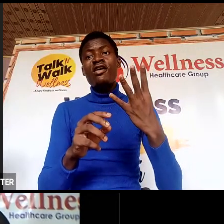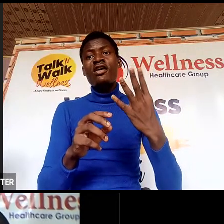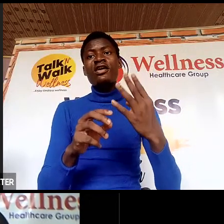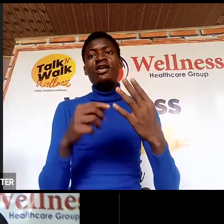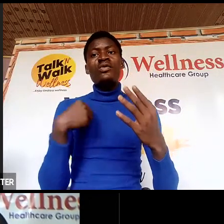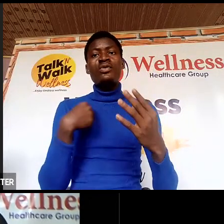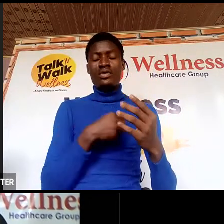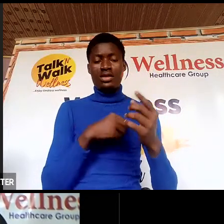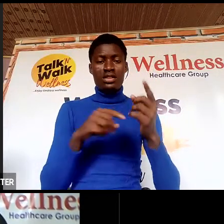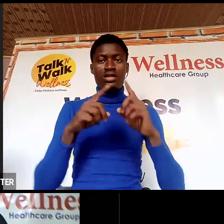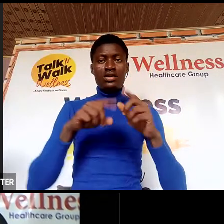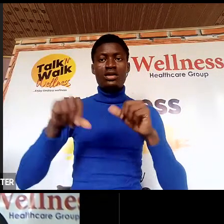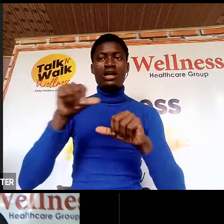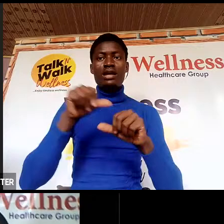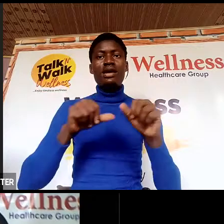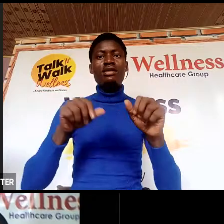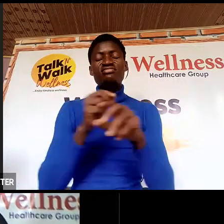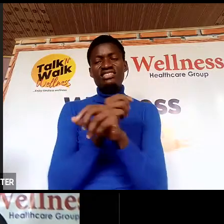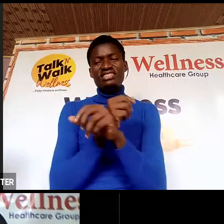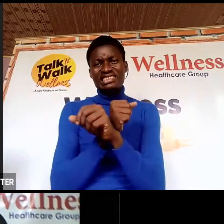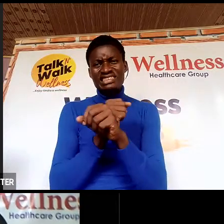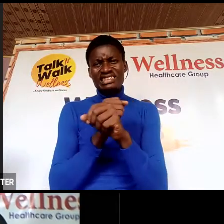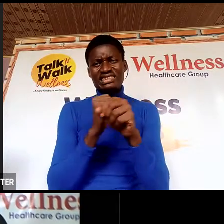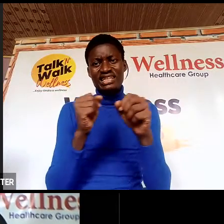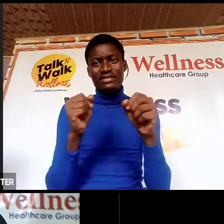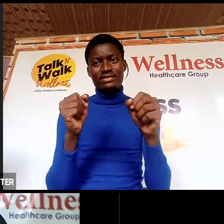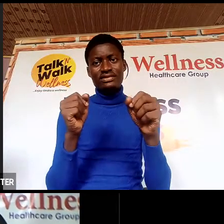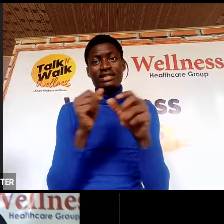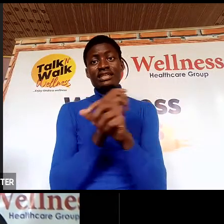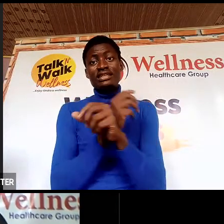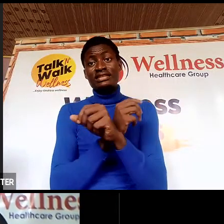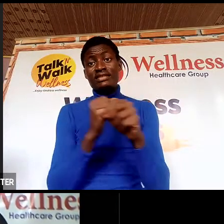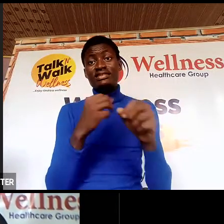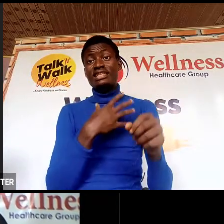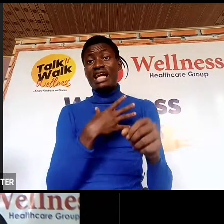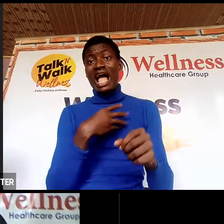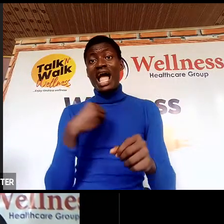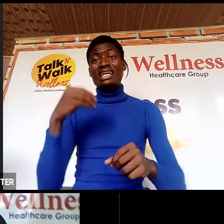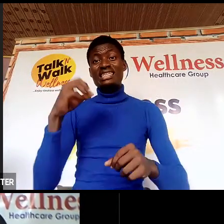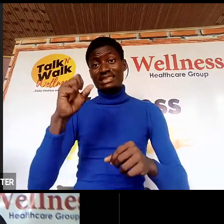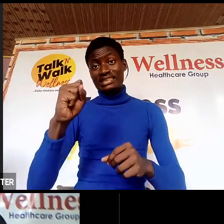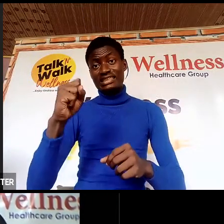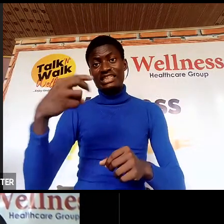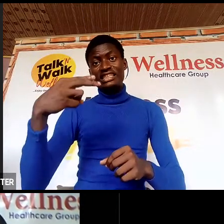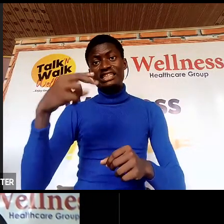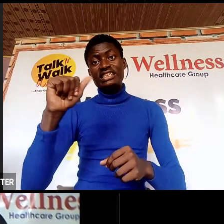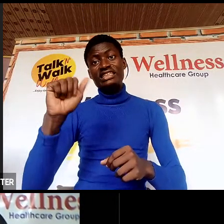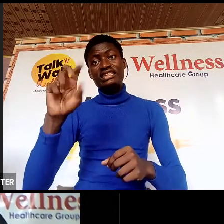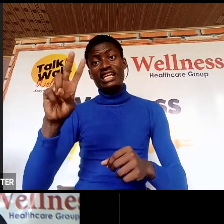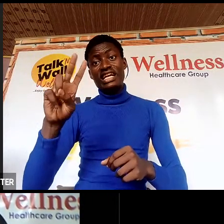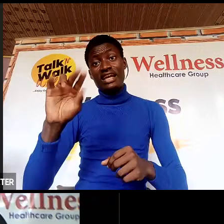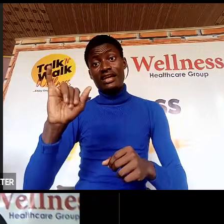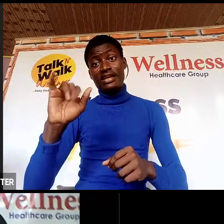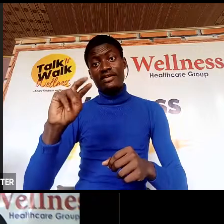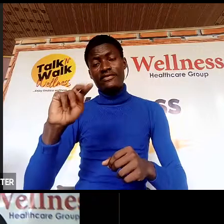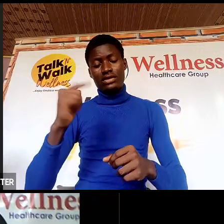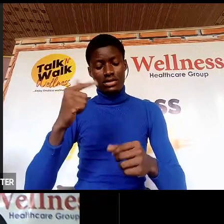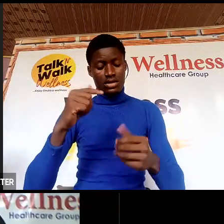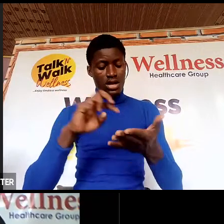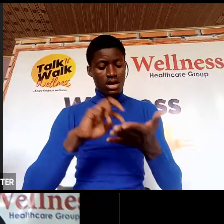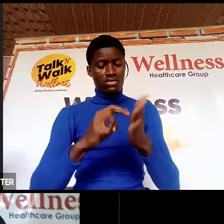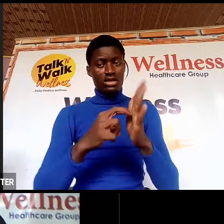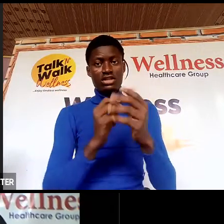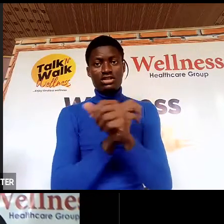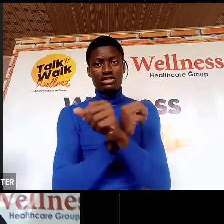shaving. I would say saving and shaving. Saving is that try your best to put some money aside. Then at the same time, try